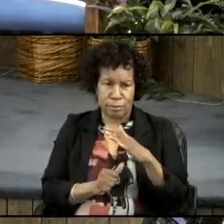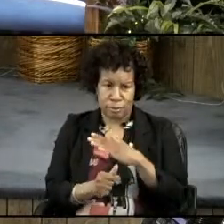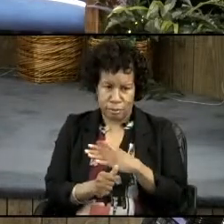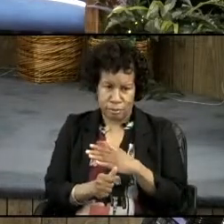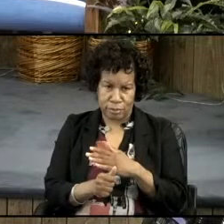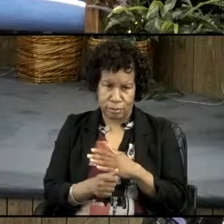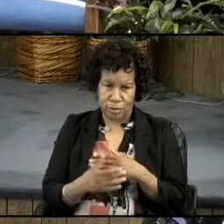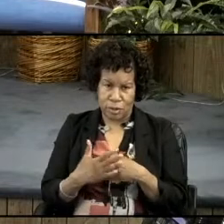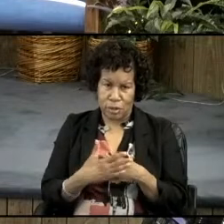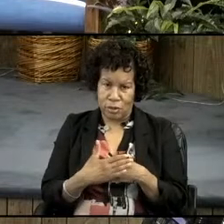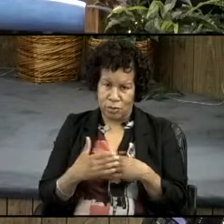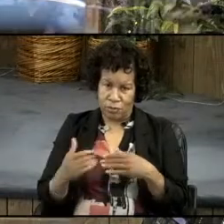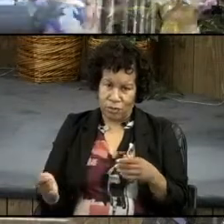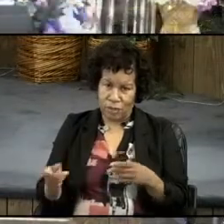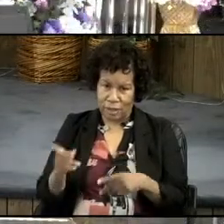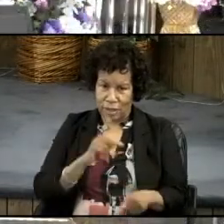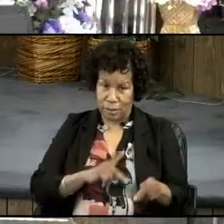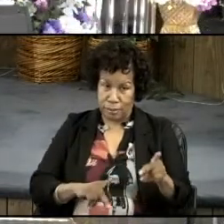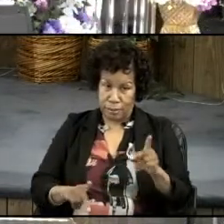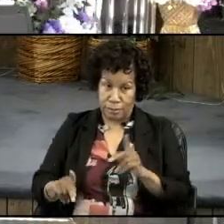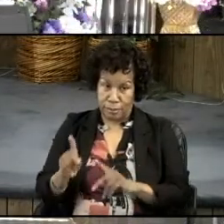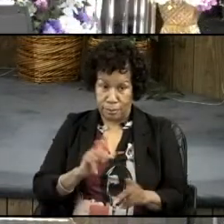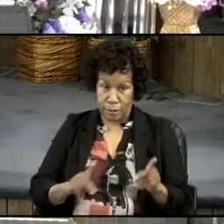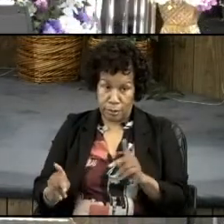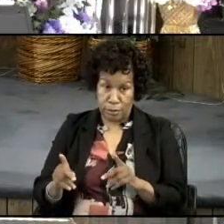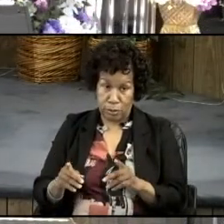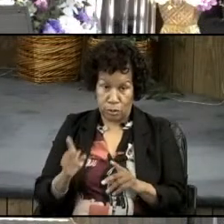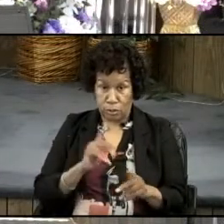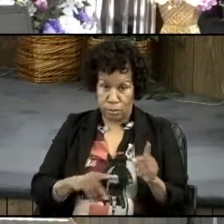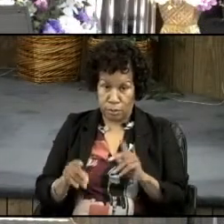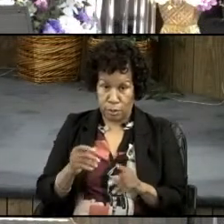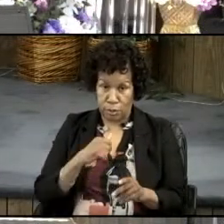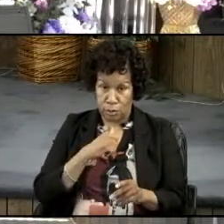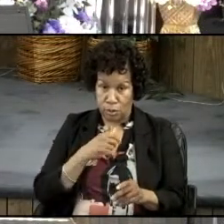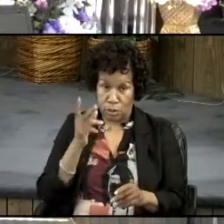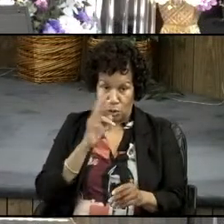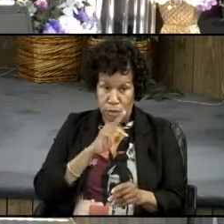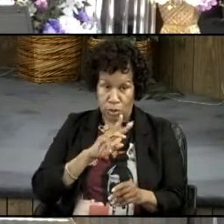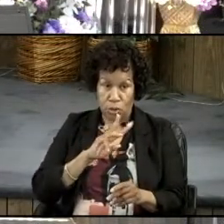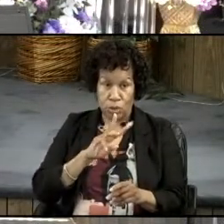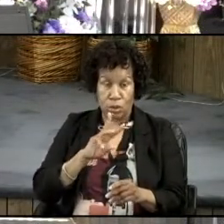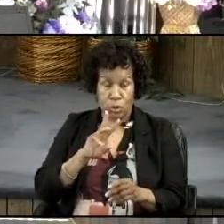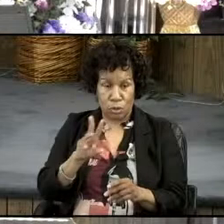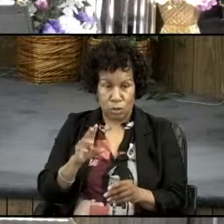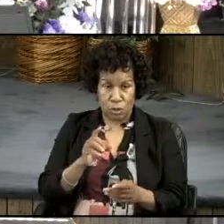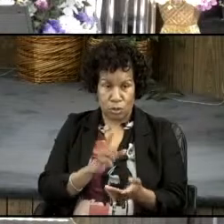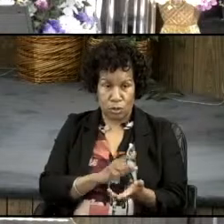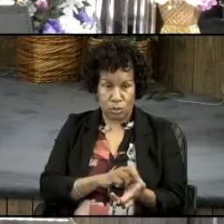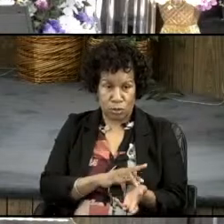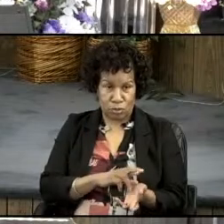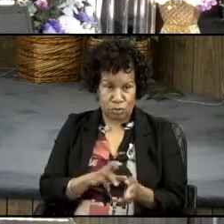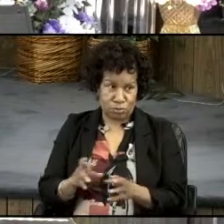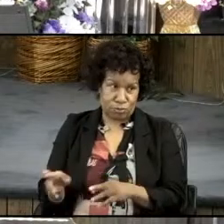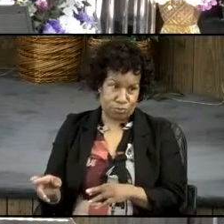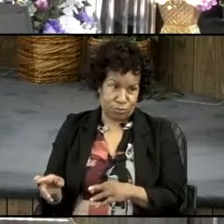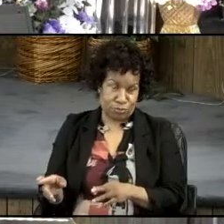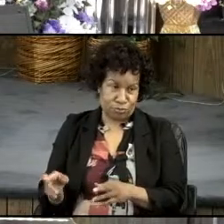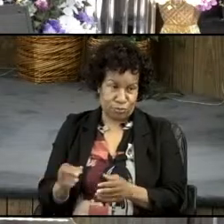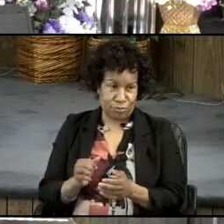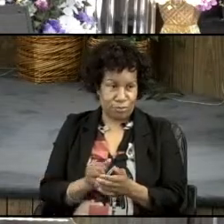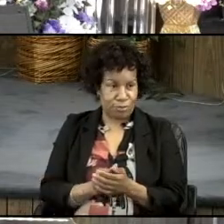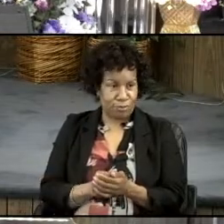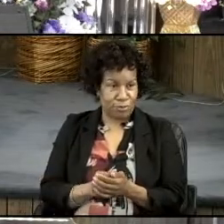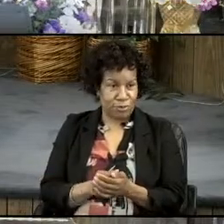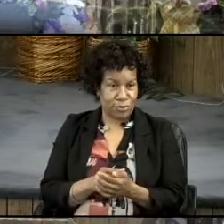And the forgotten people, the people that don't look right, you know, the one that ain't wearing what you want them to wear and ain't acting the way you want them to